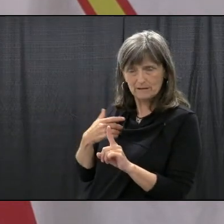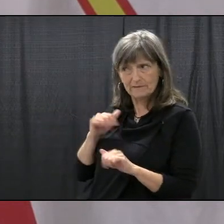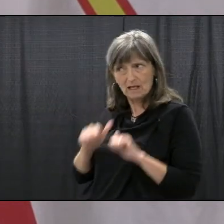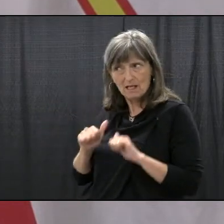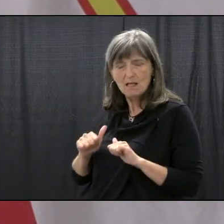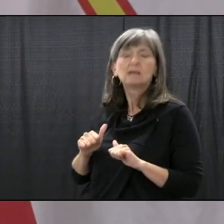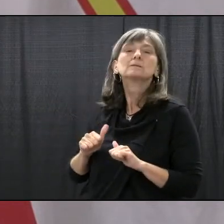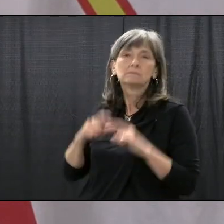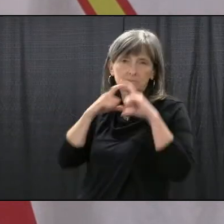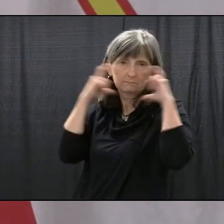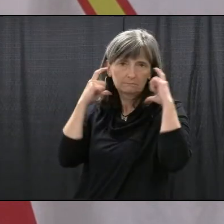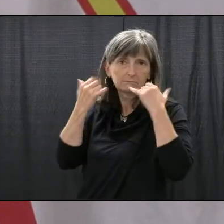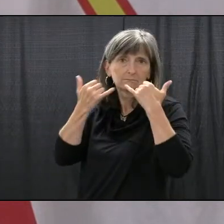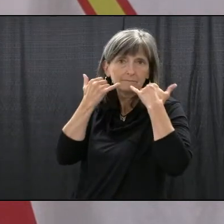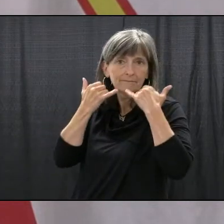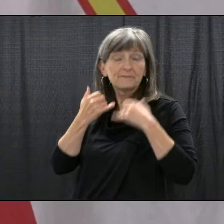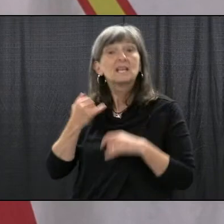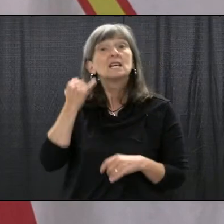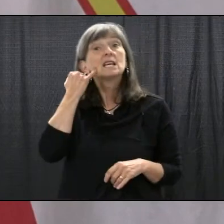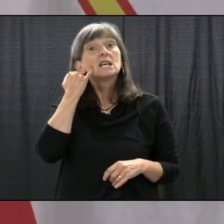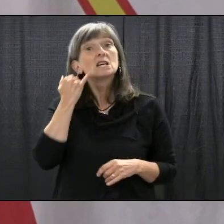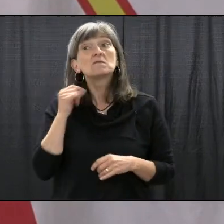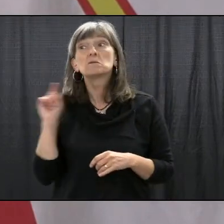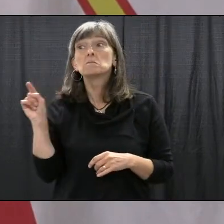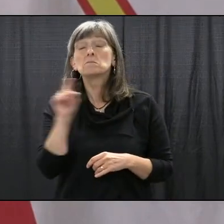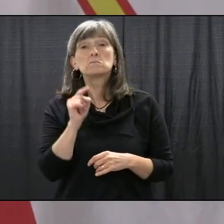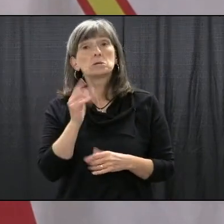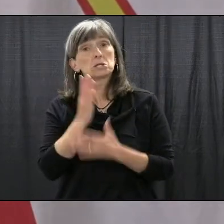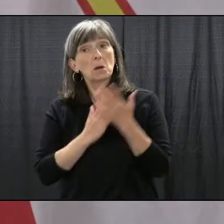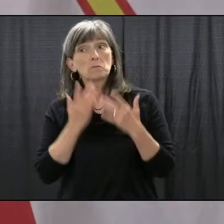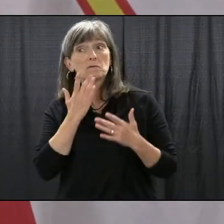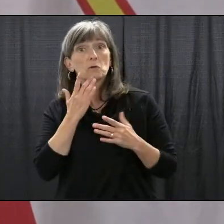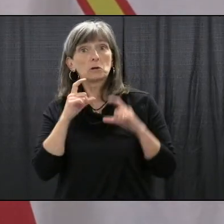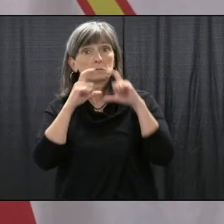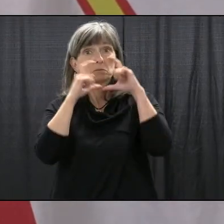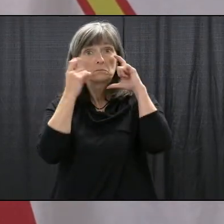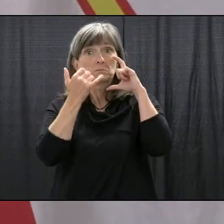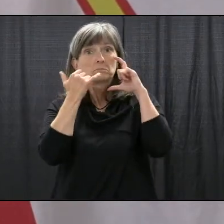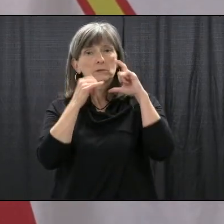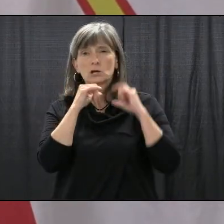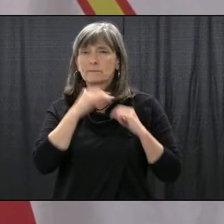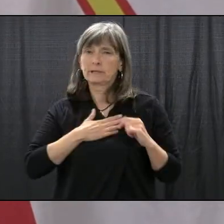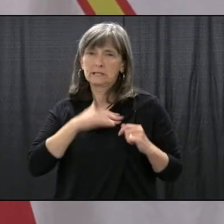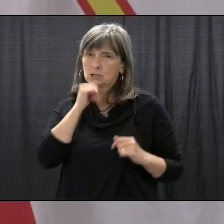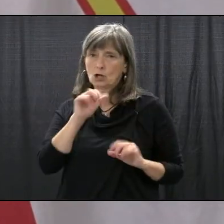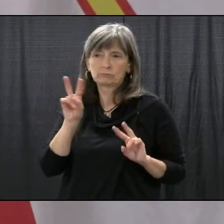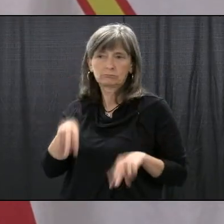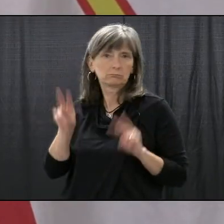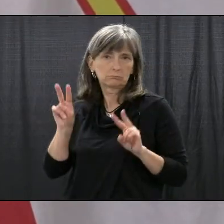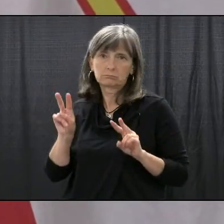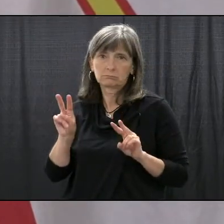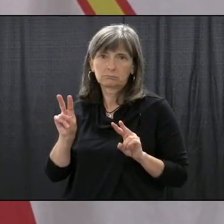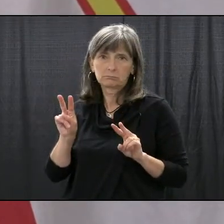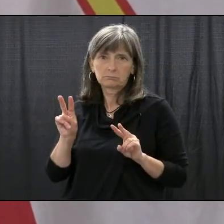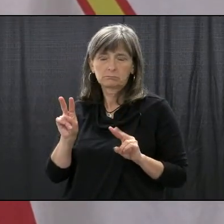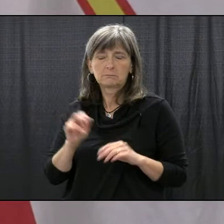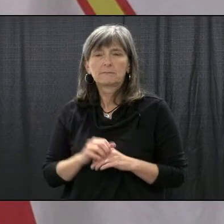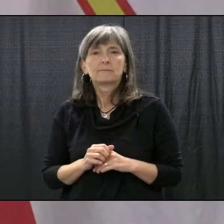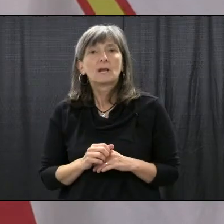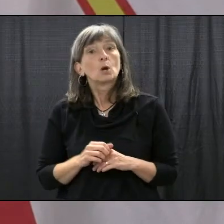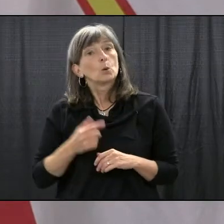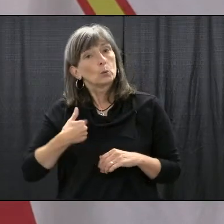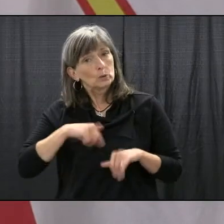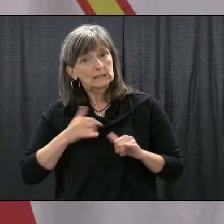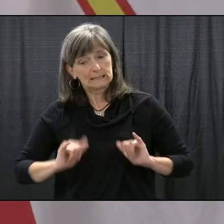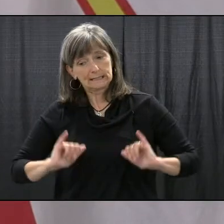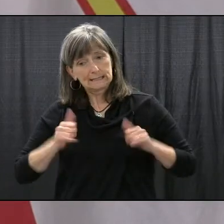and do not judge somebody who continues to wear a mask to protect themselves and others. As we navigate life with COVID and